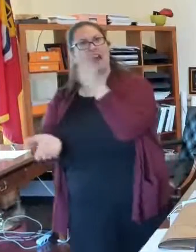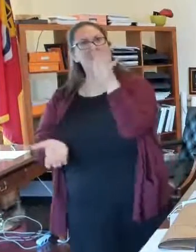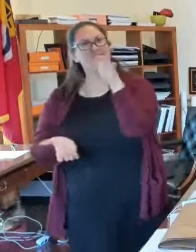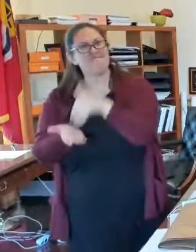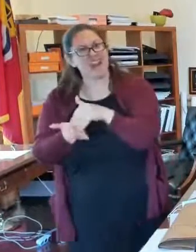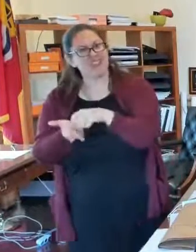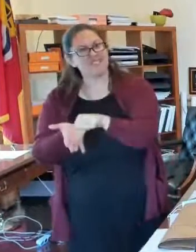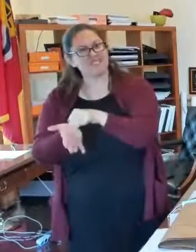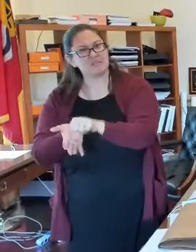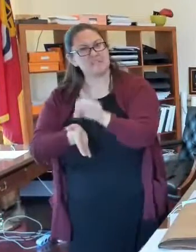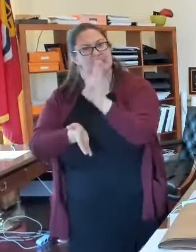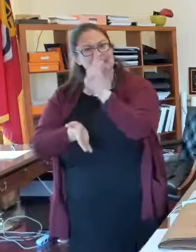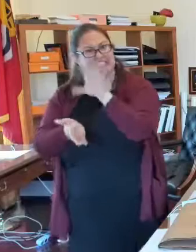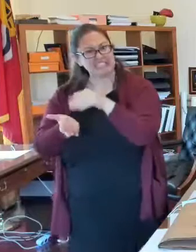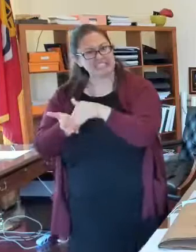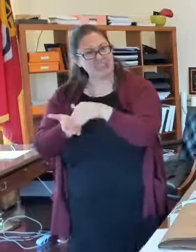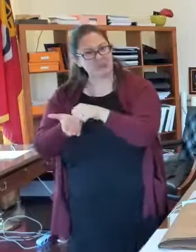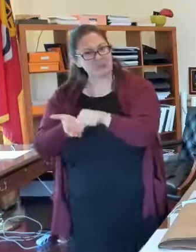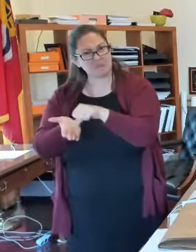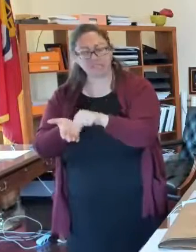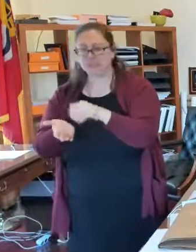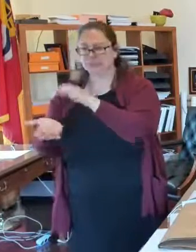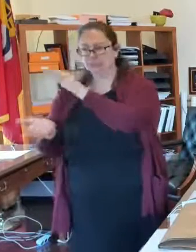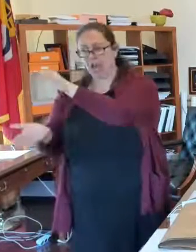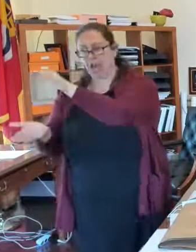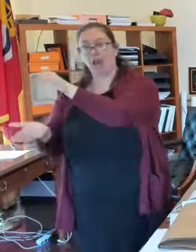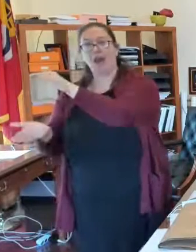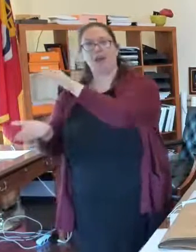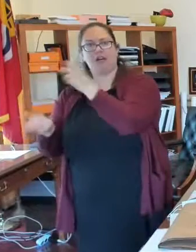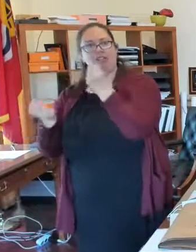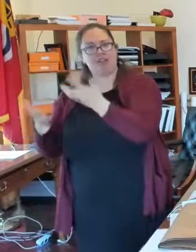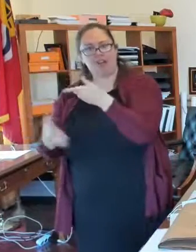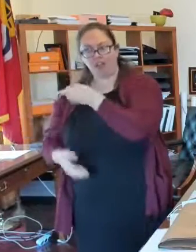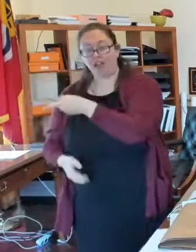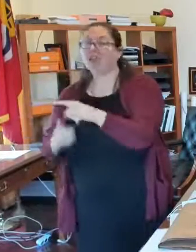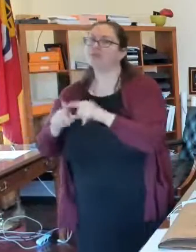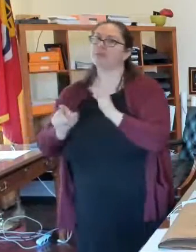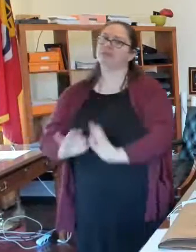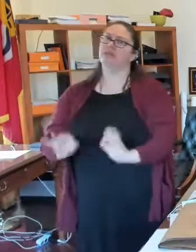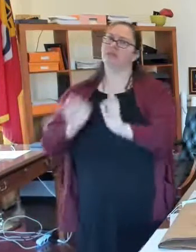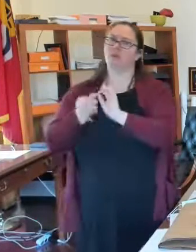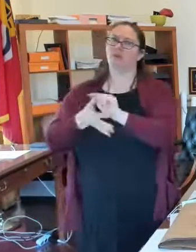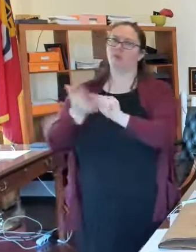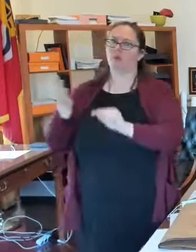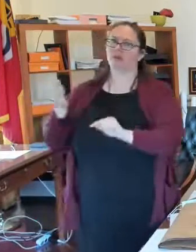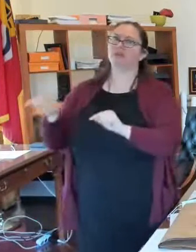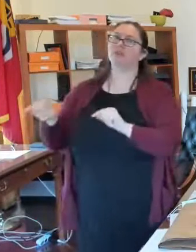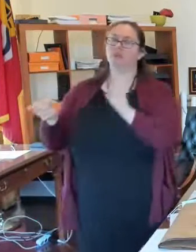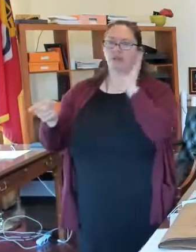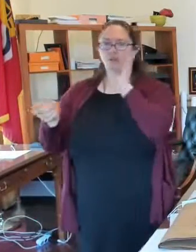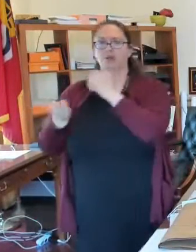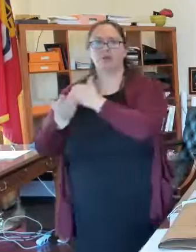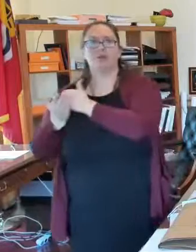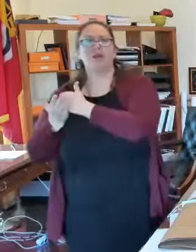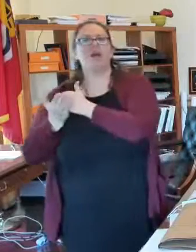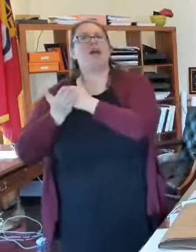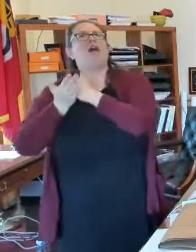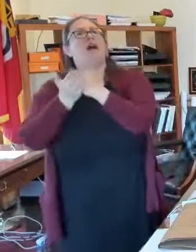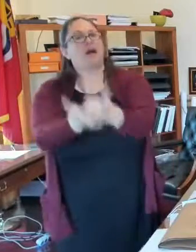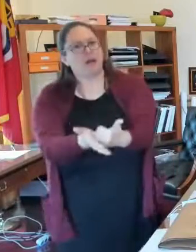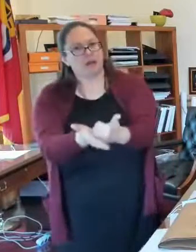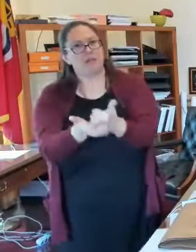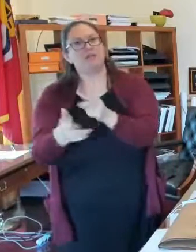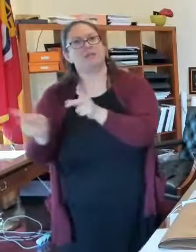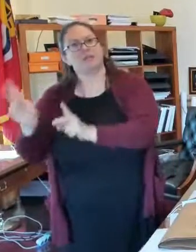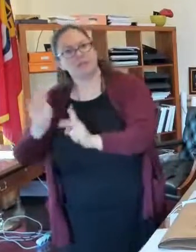there's a lot in it, but there are some very key things in there which should provide some relief to individuals